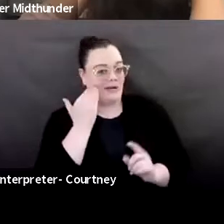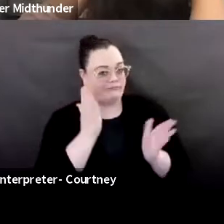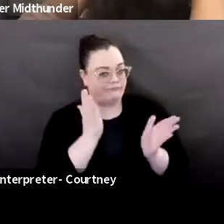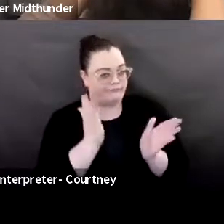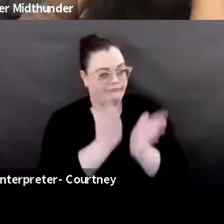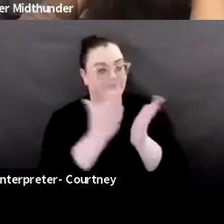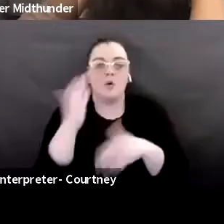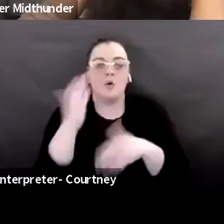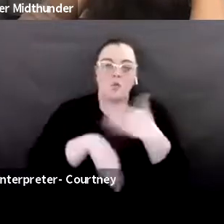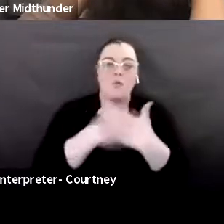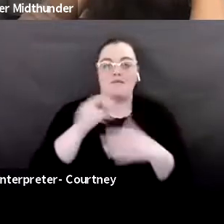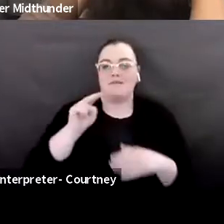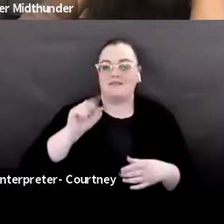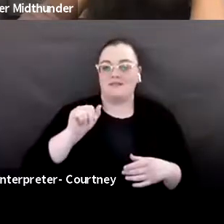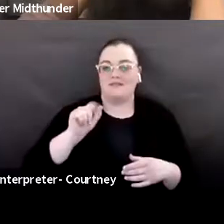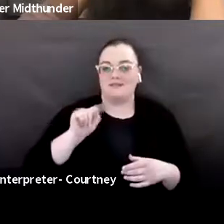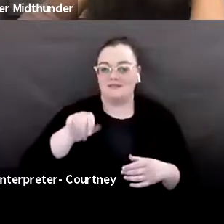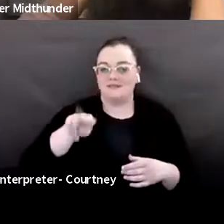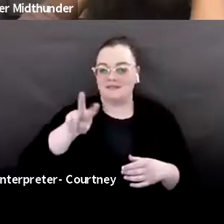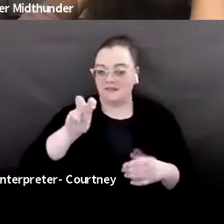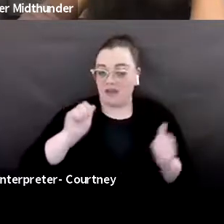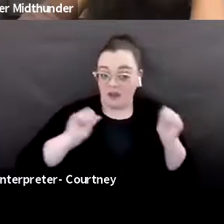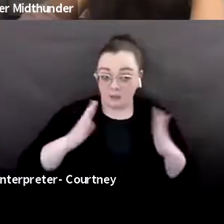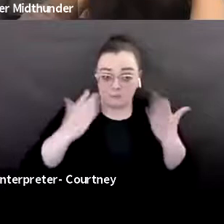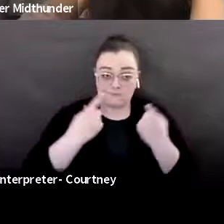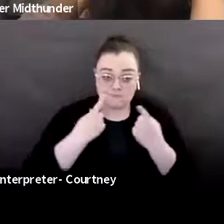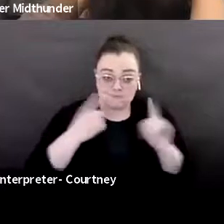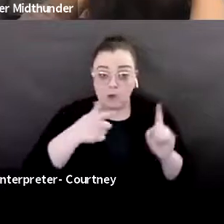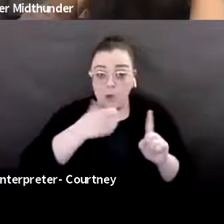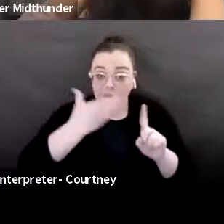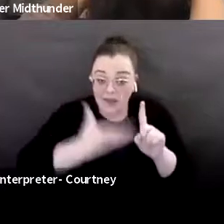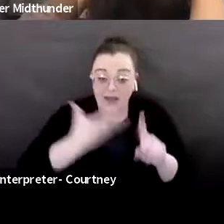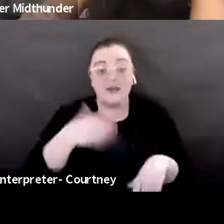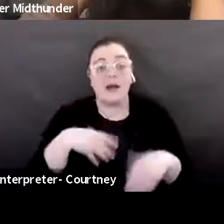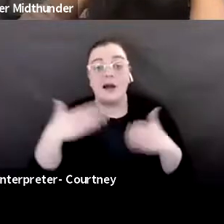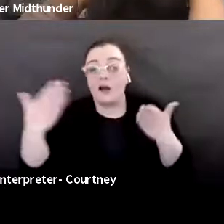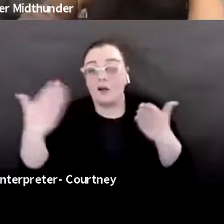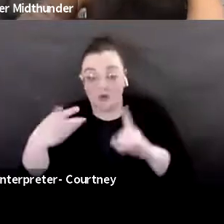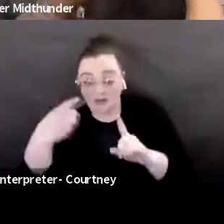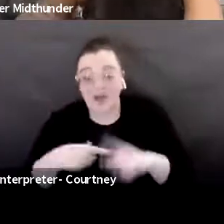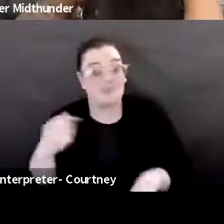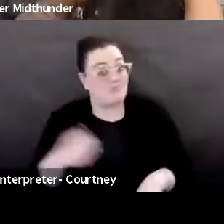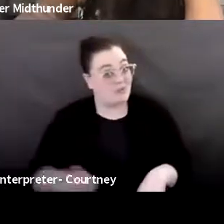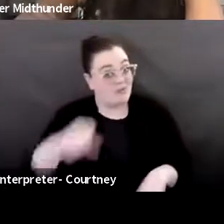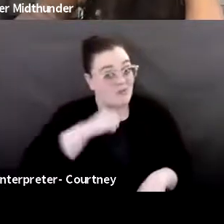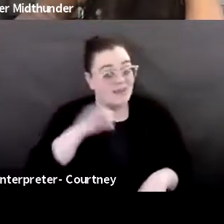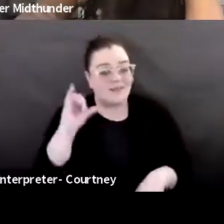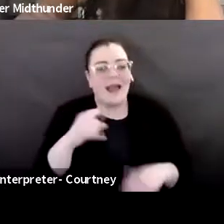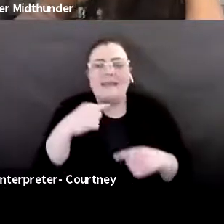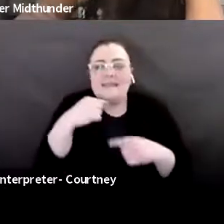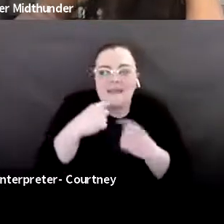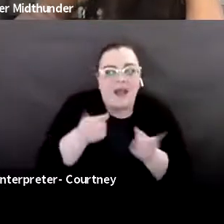Native actors to declare who they are, what they are, be proud of it, and tell